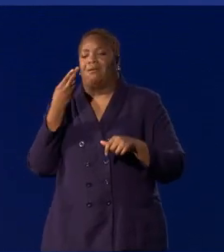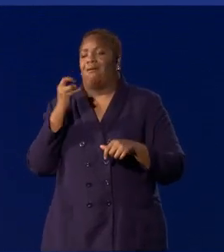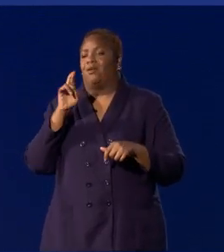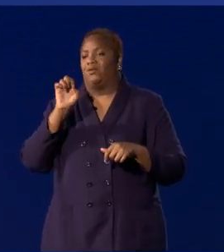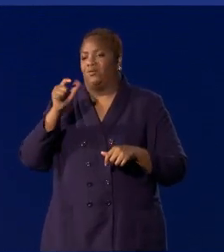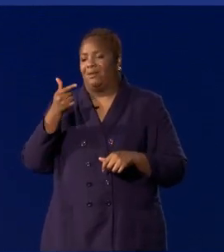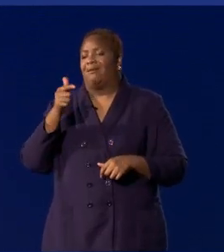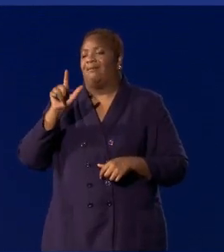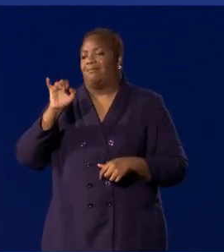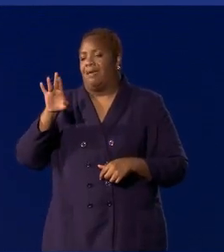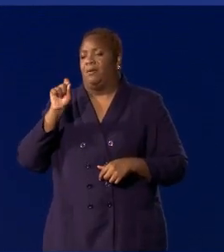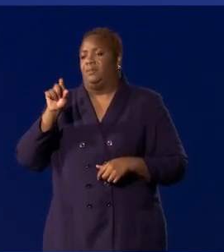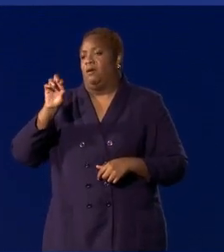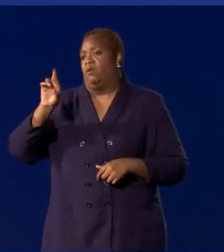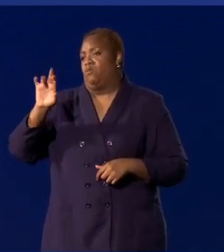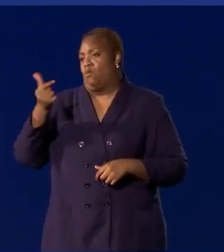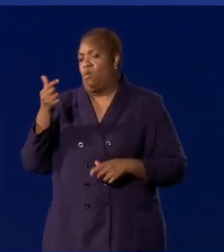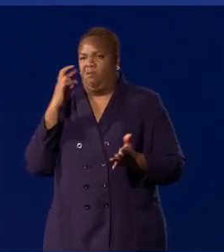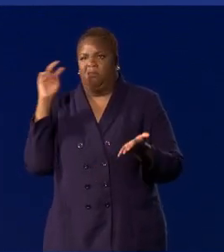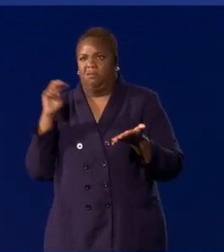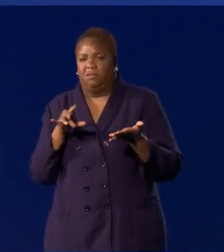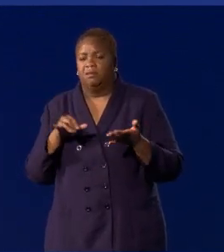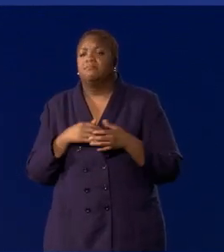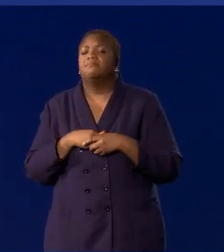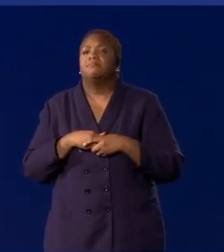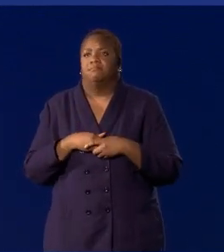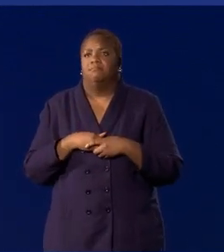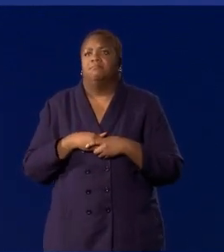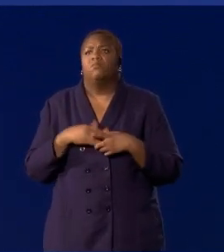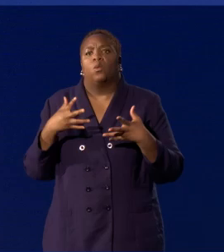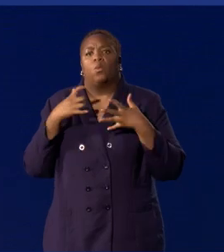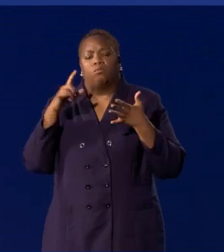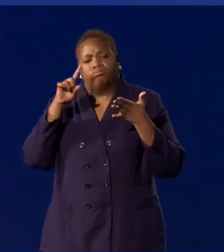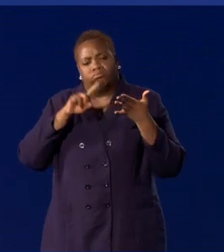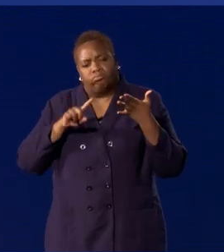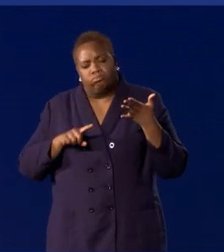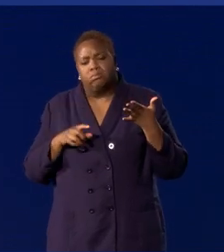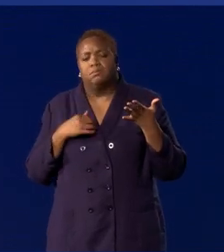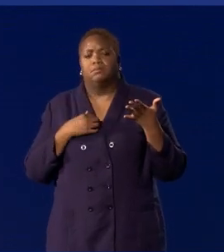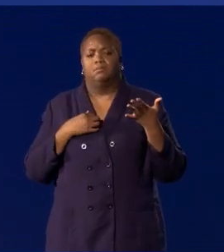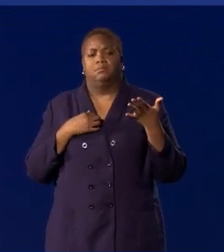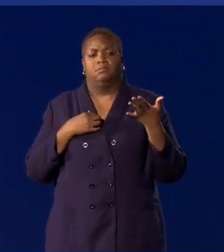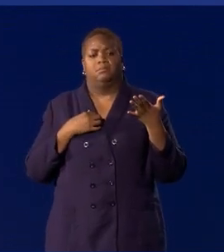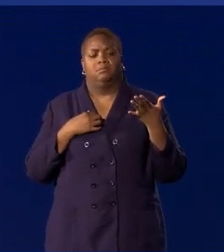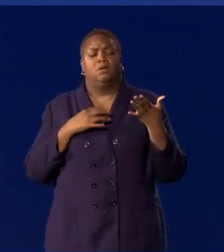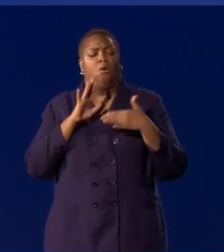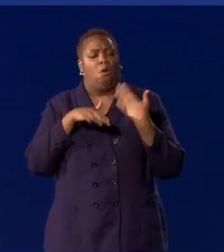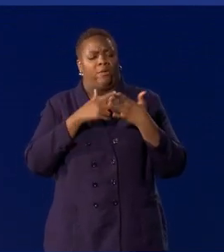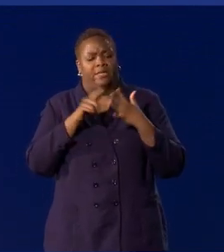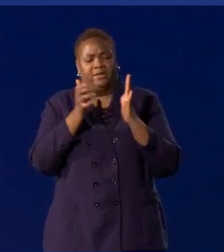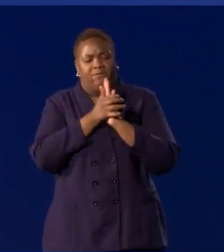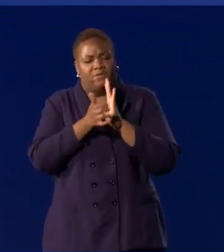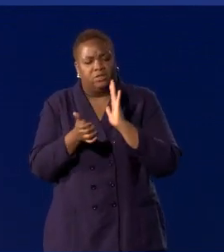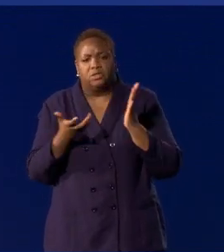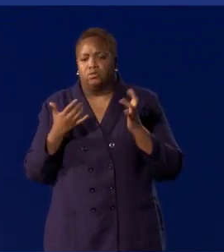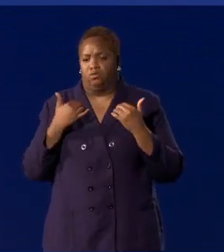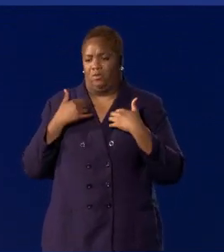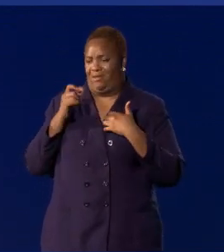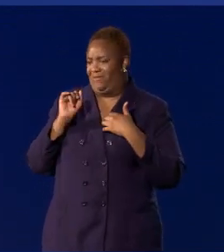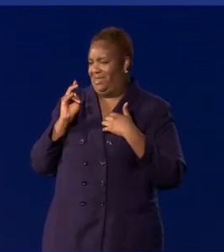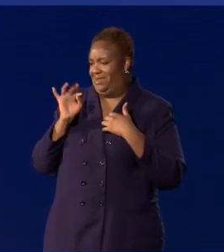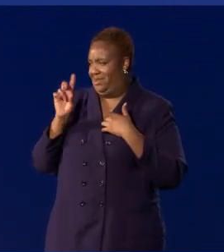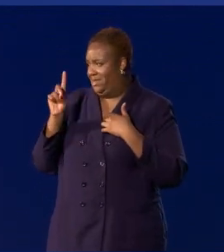it out. And we really wanted to explore how all the different skills that we have in Indeed